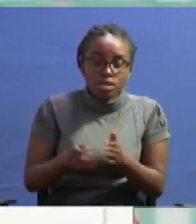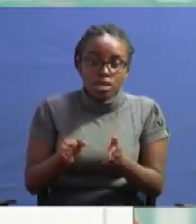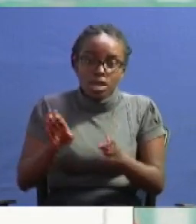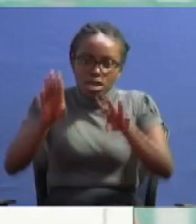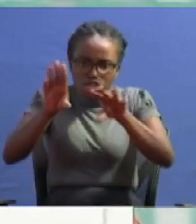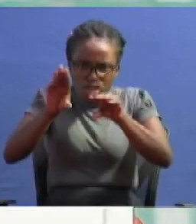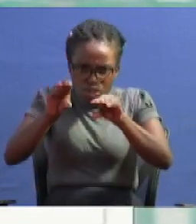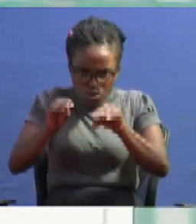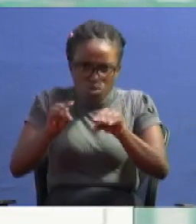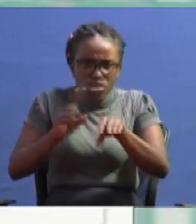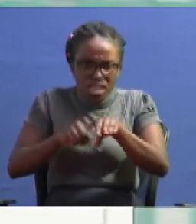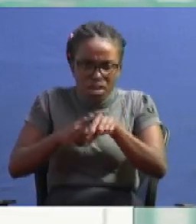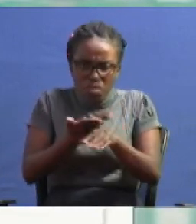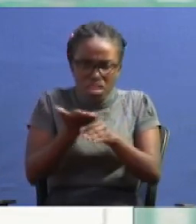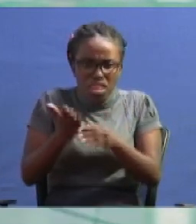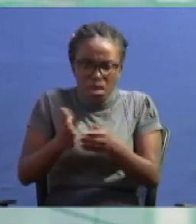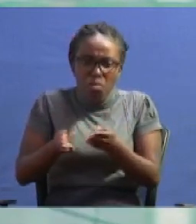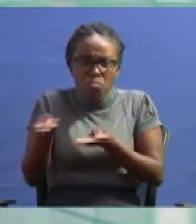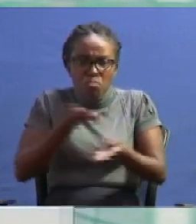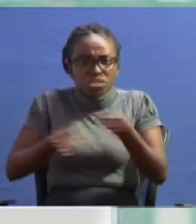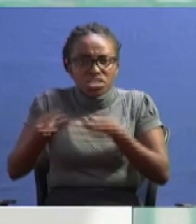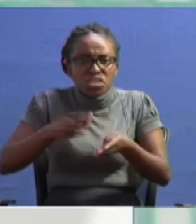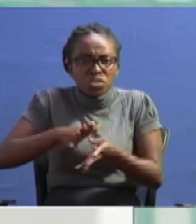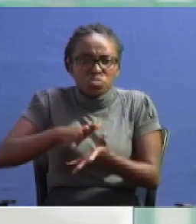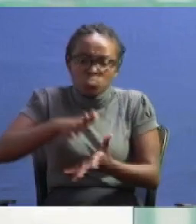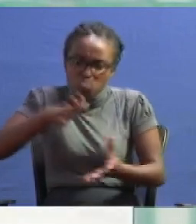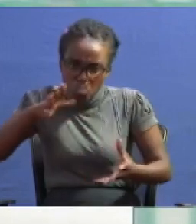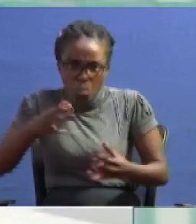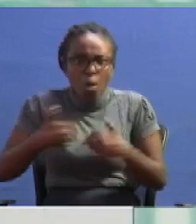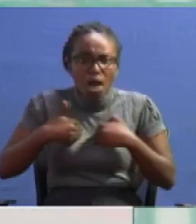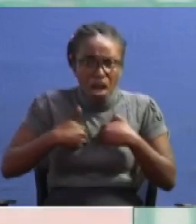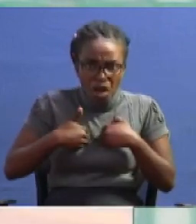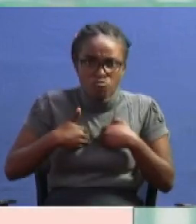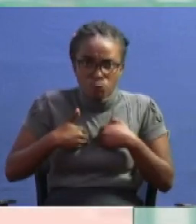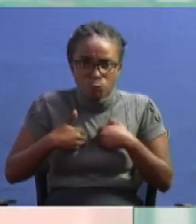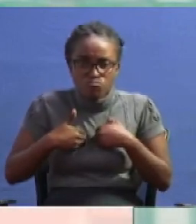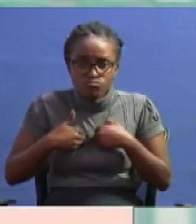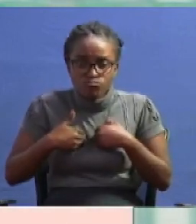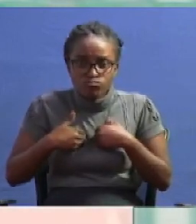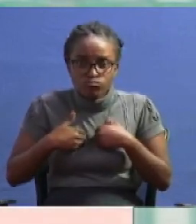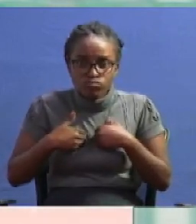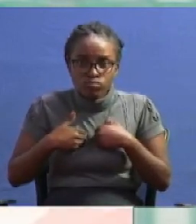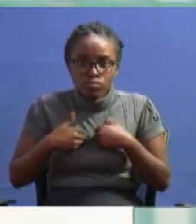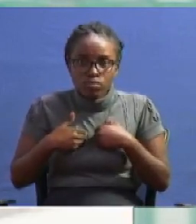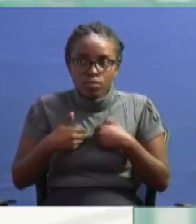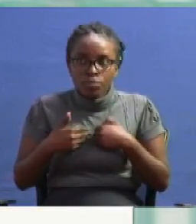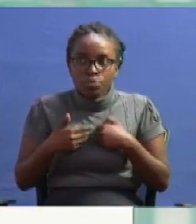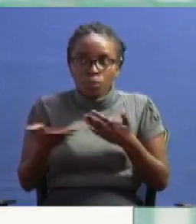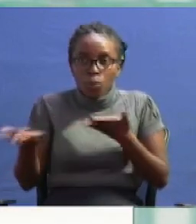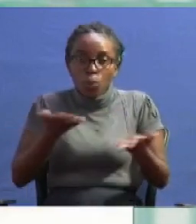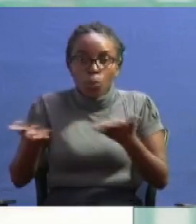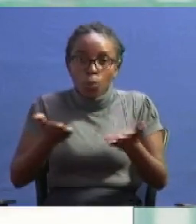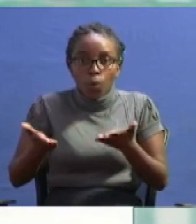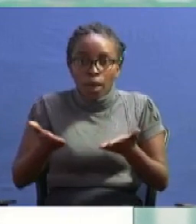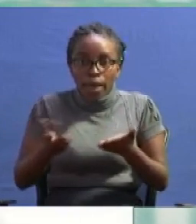businesses. Have business incentives where you can have subsidies, where maybe any company that is